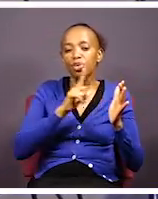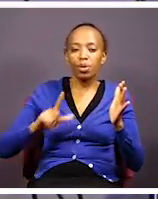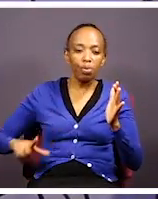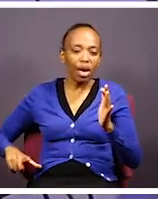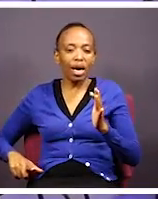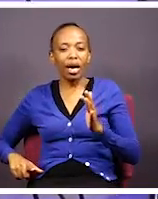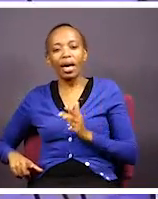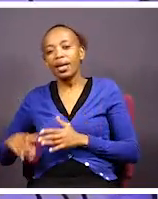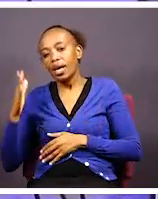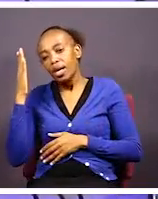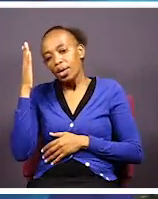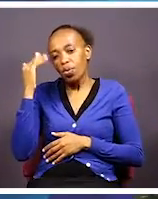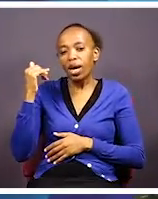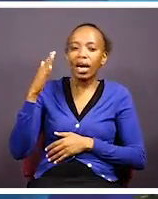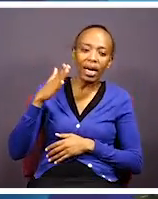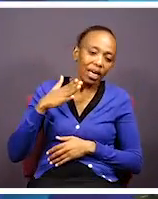foreign